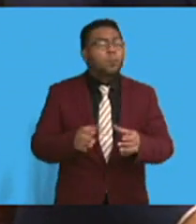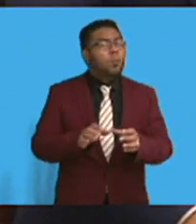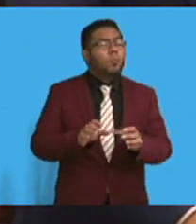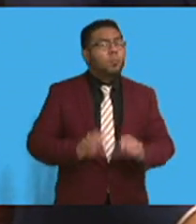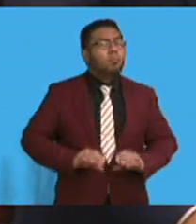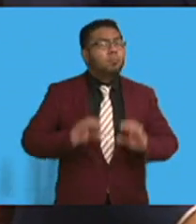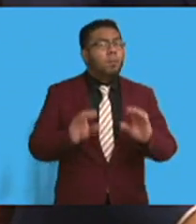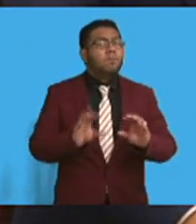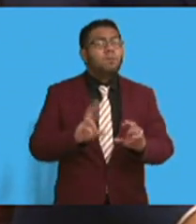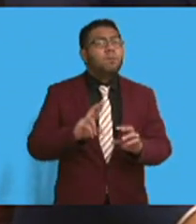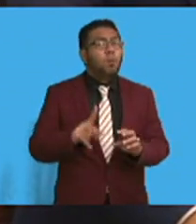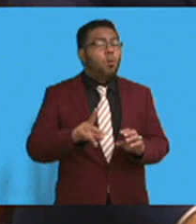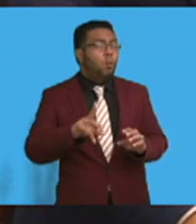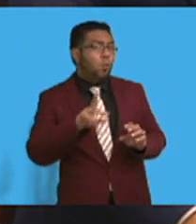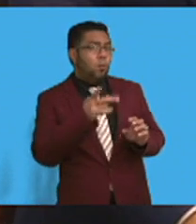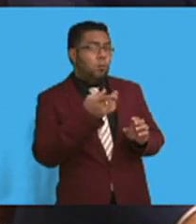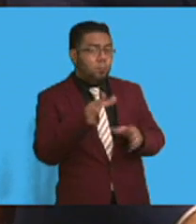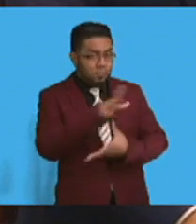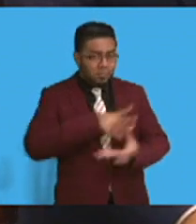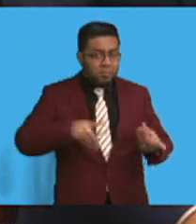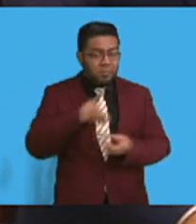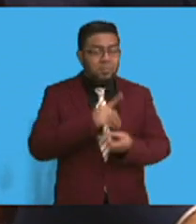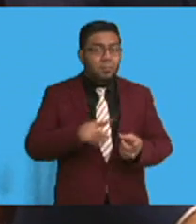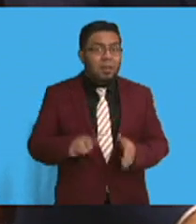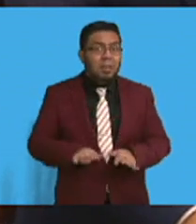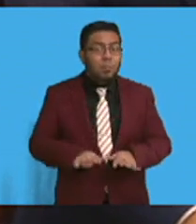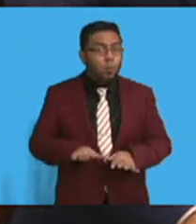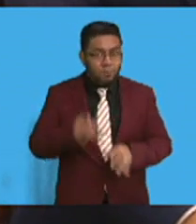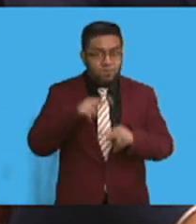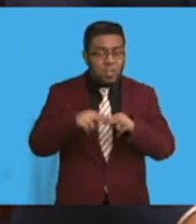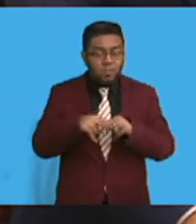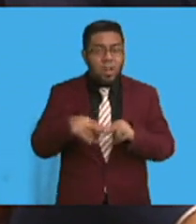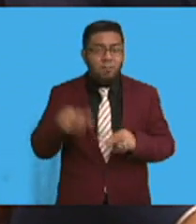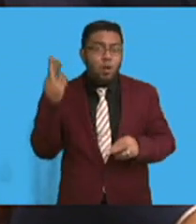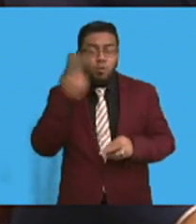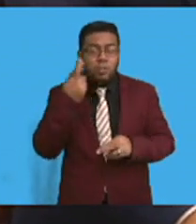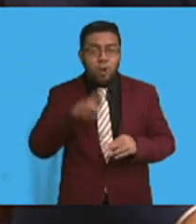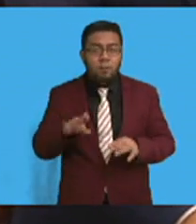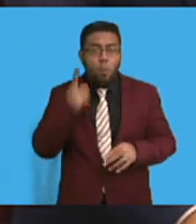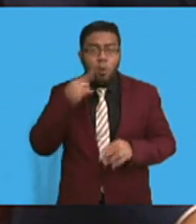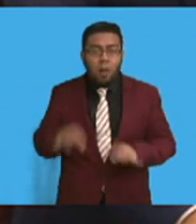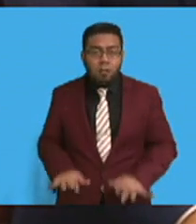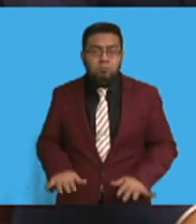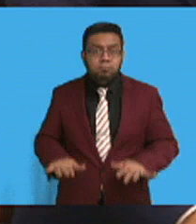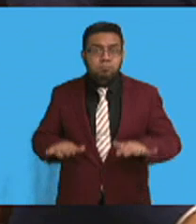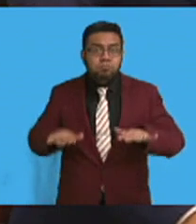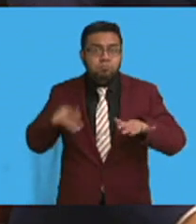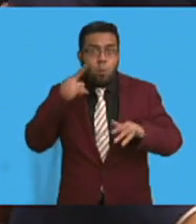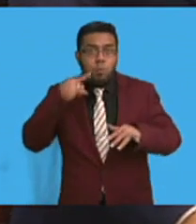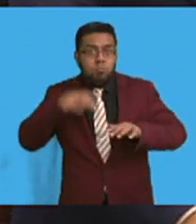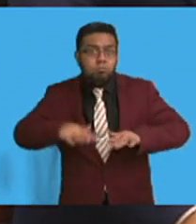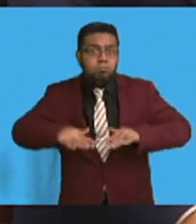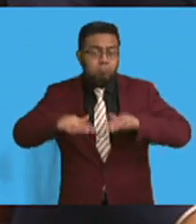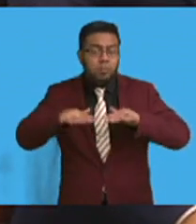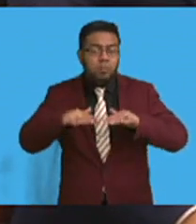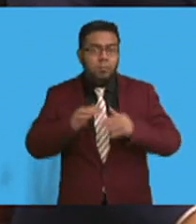of changing climate. Because while Fiji may be extremely vulnerable to rising seas and strengthening storms, the vulnerable label doesn't limit our